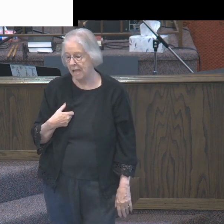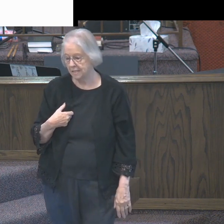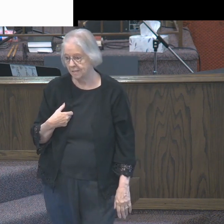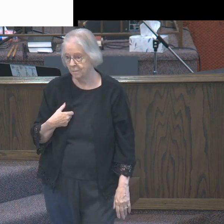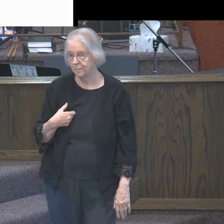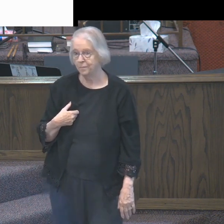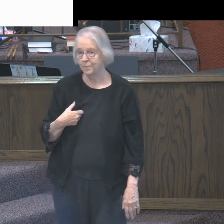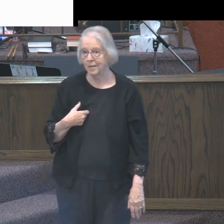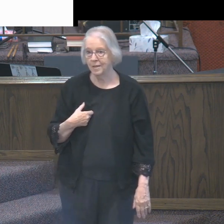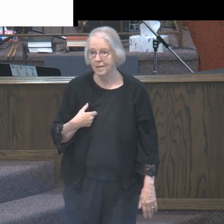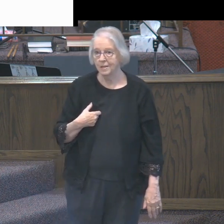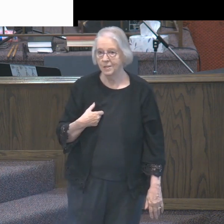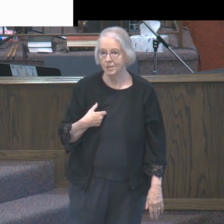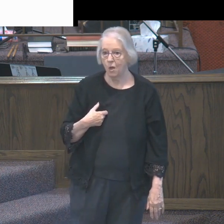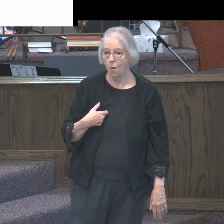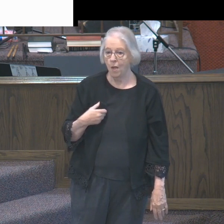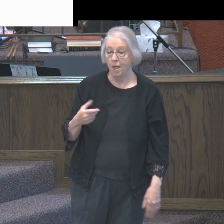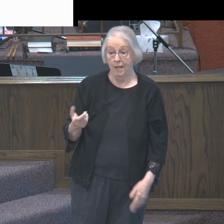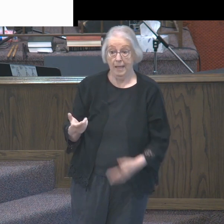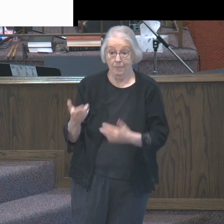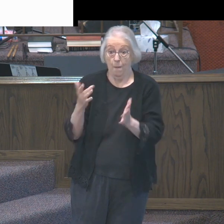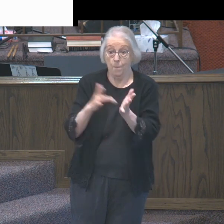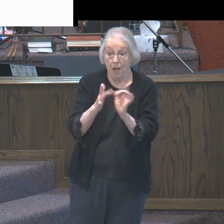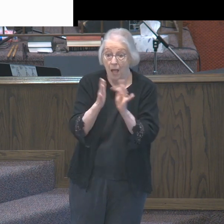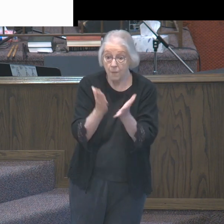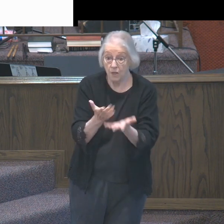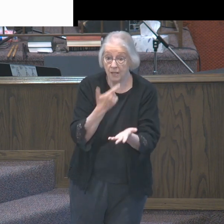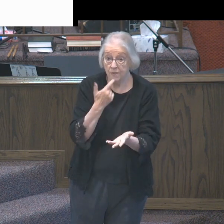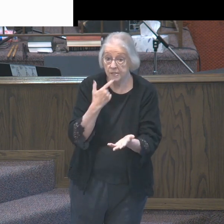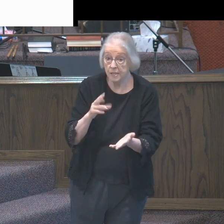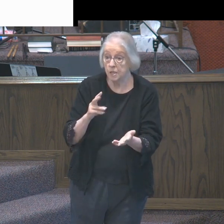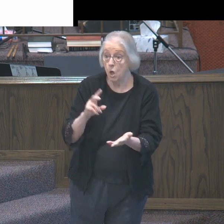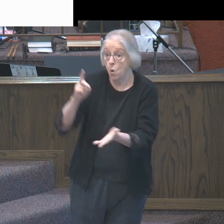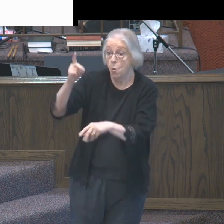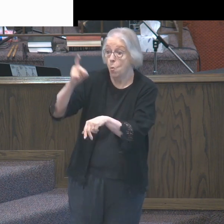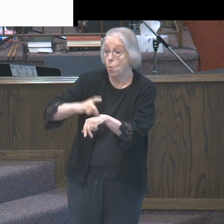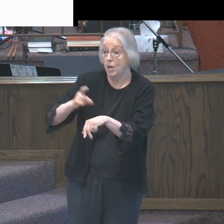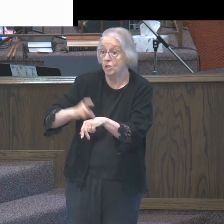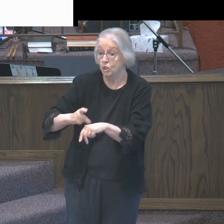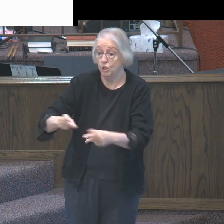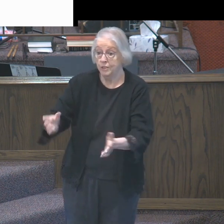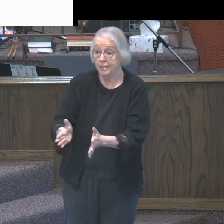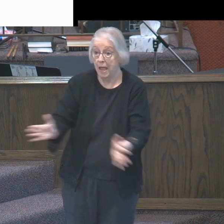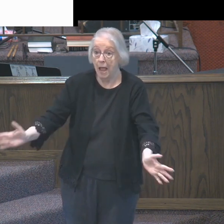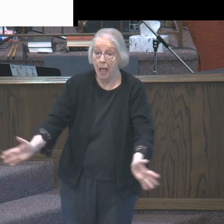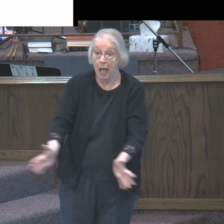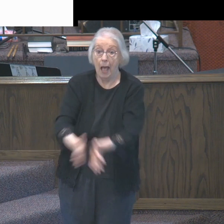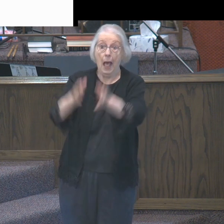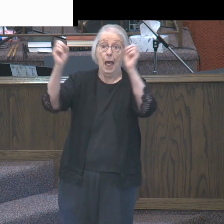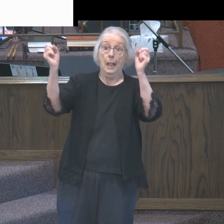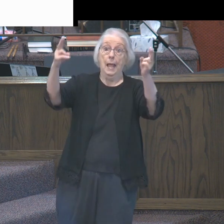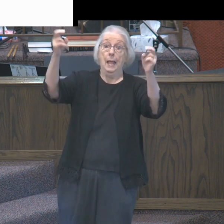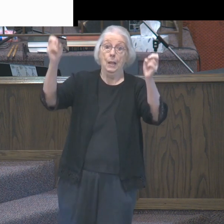glory in tribulations No, we don't.